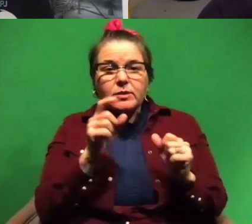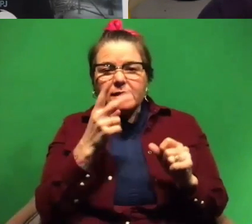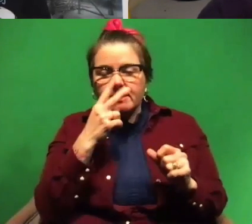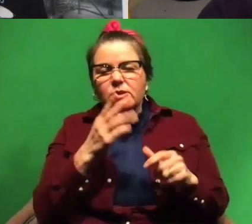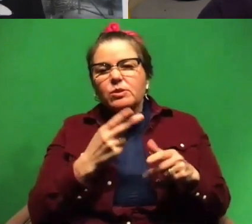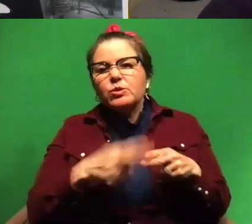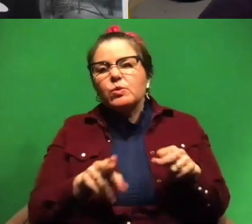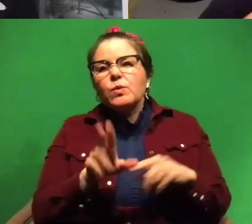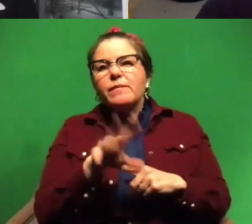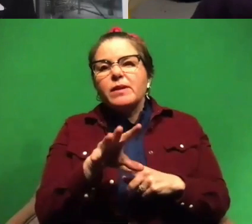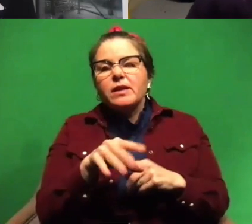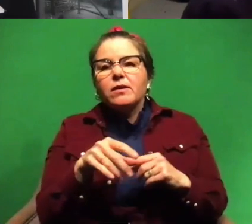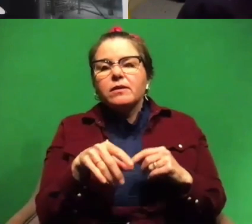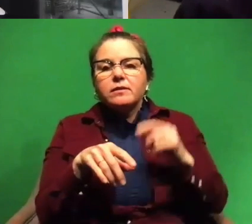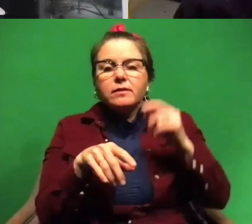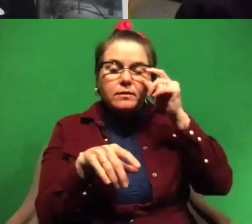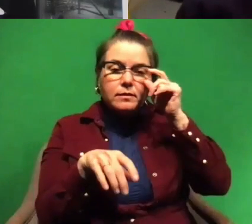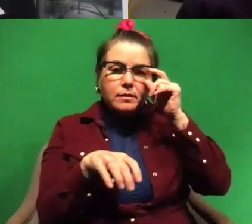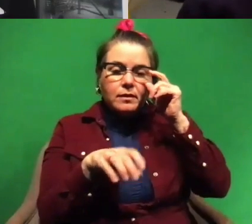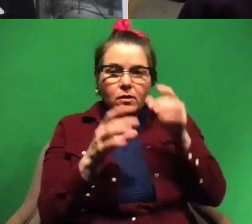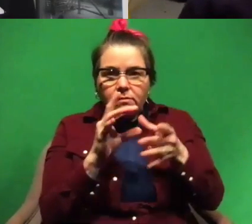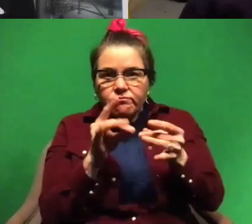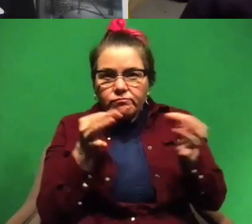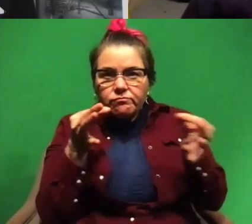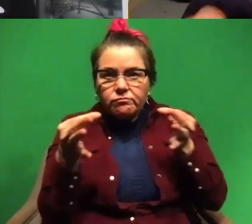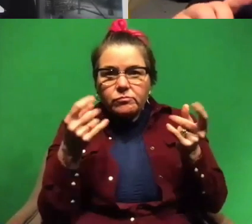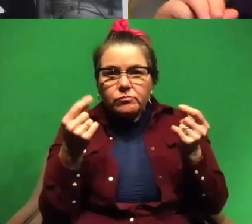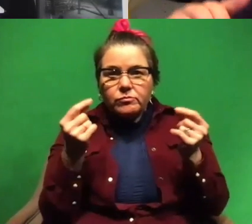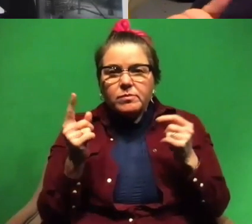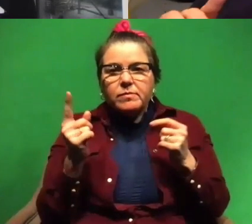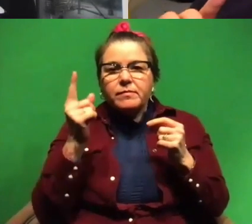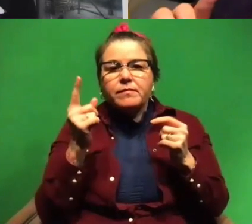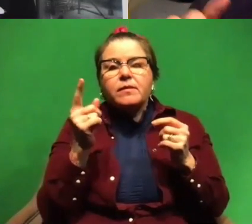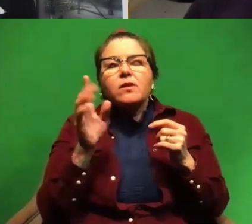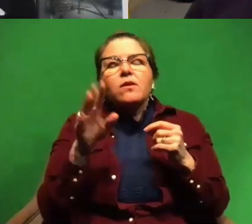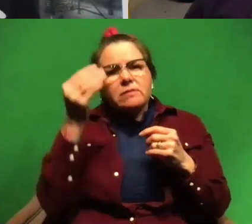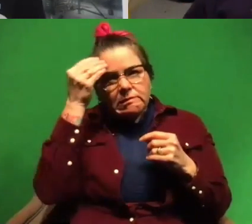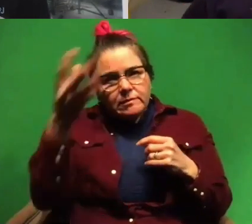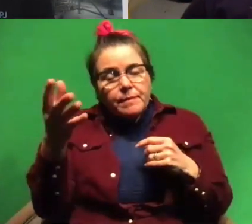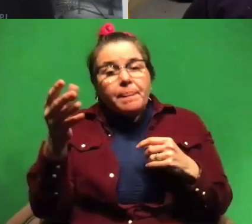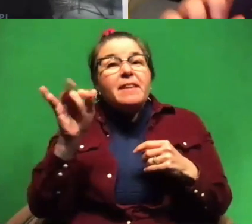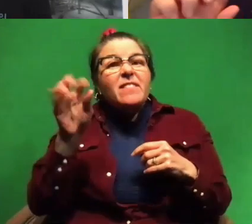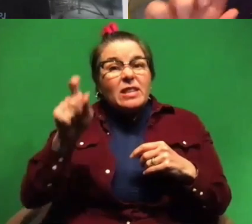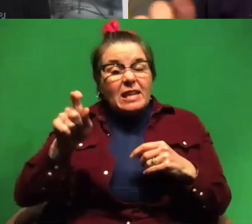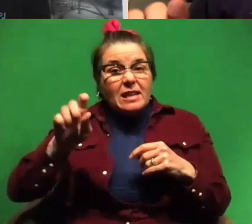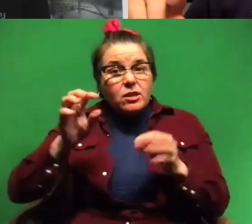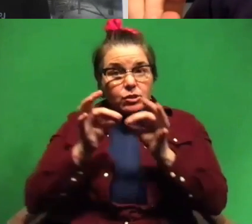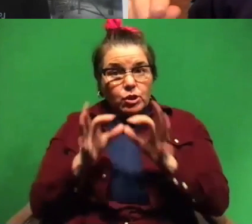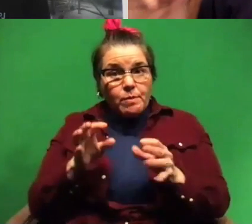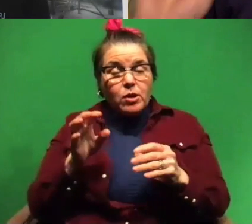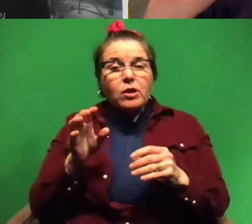this. So I'll give Erin a couple seconds to sign that. So and, just, if you need Erin,